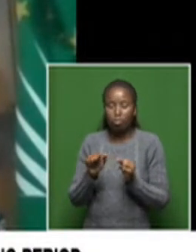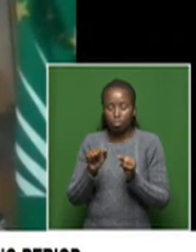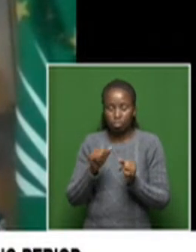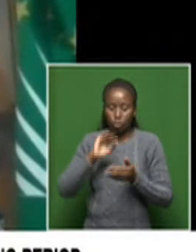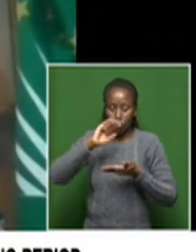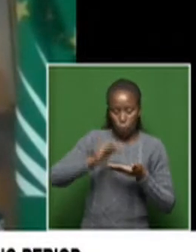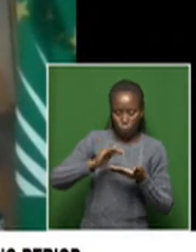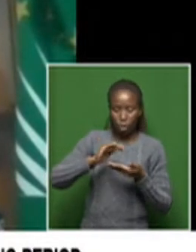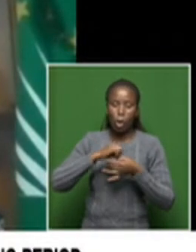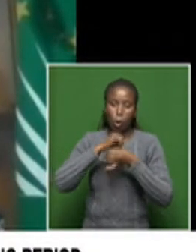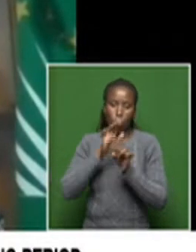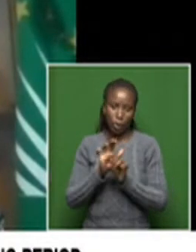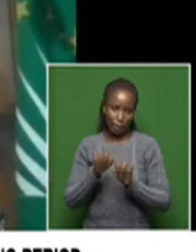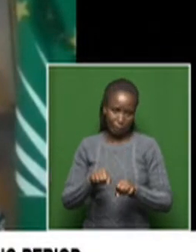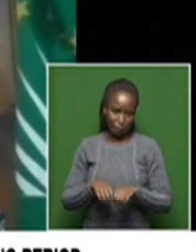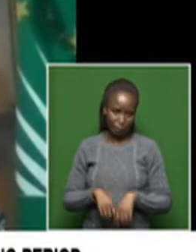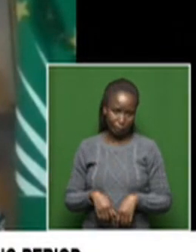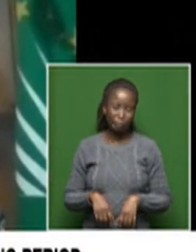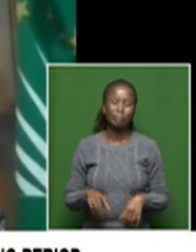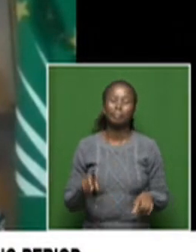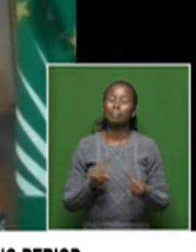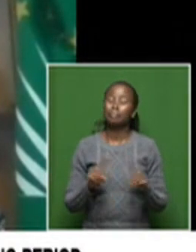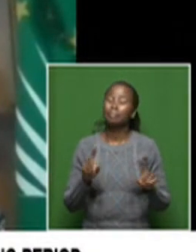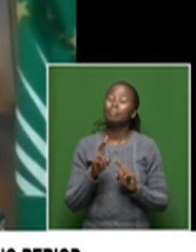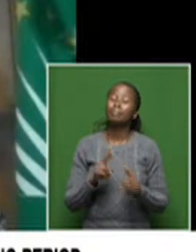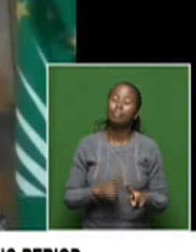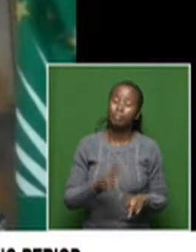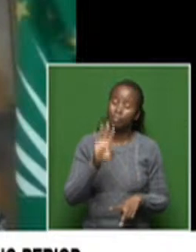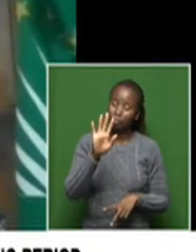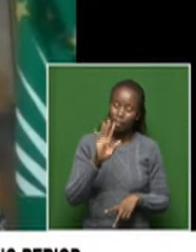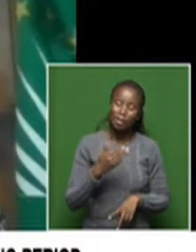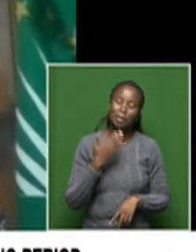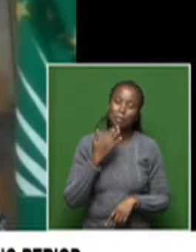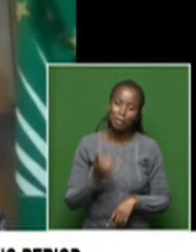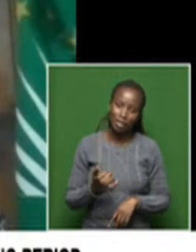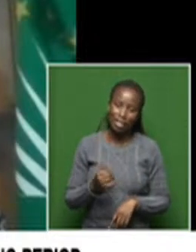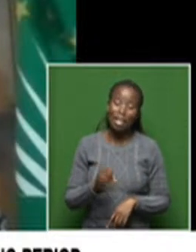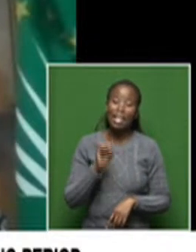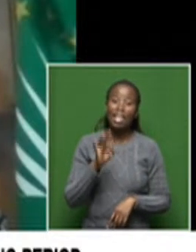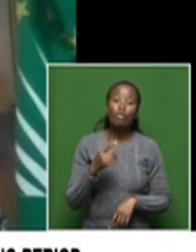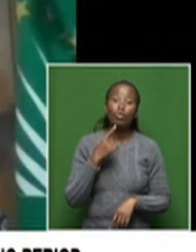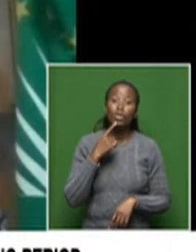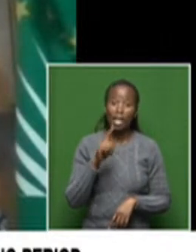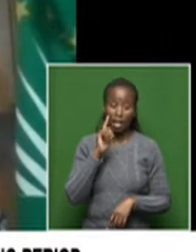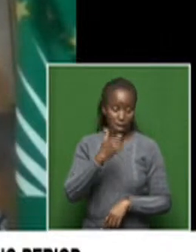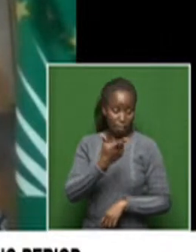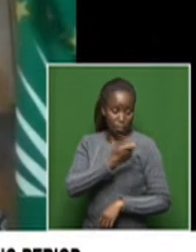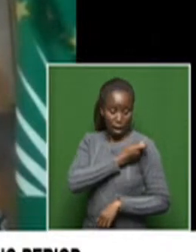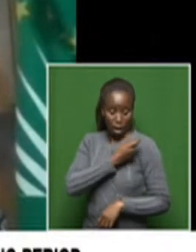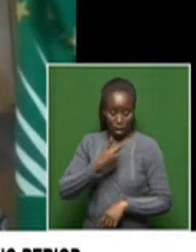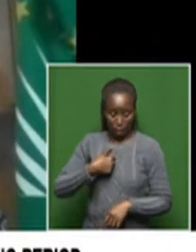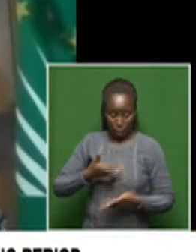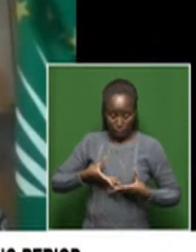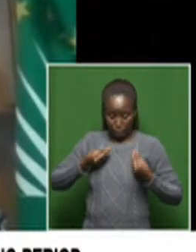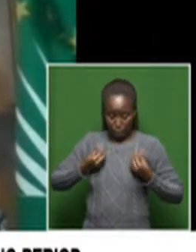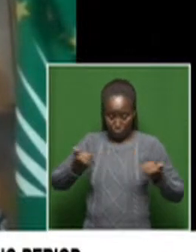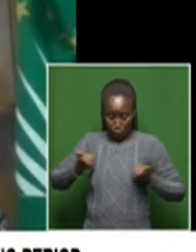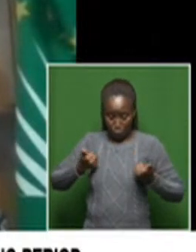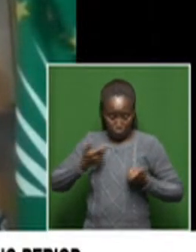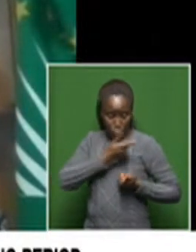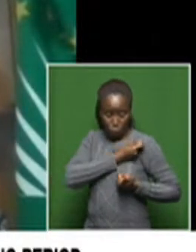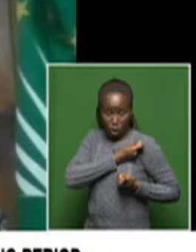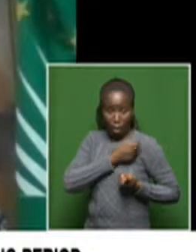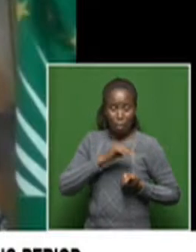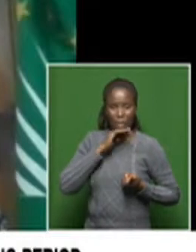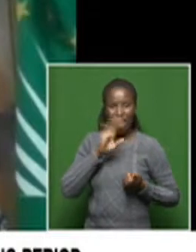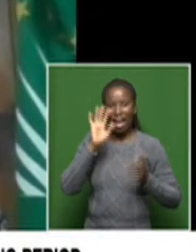pandemic. And we should not also think that when we're saying that you are going to vaccinate, you are going to, people should not lower their